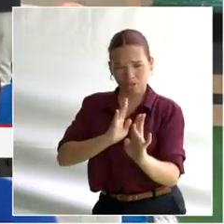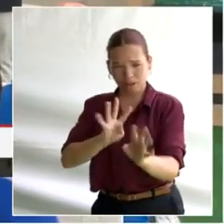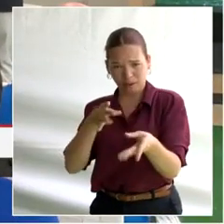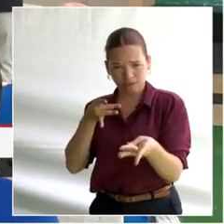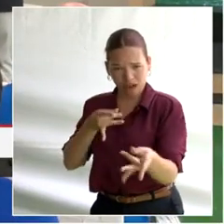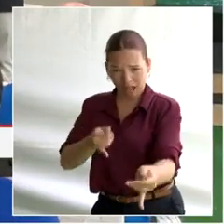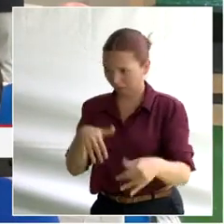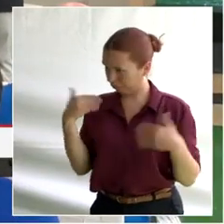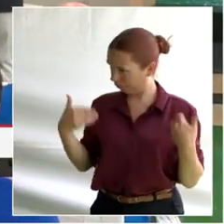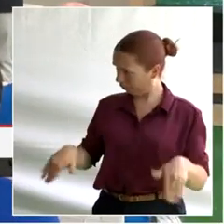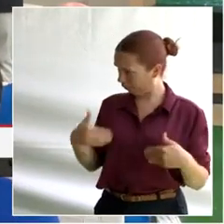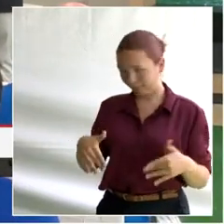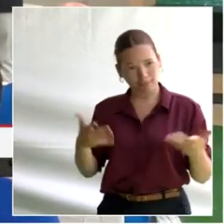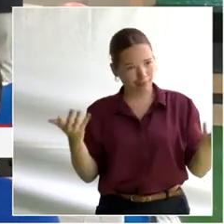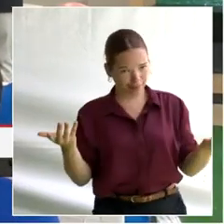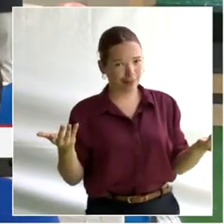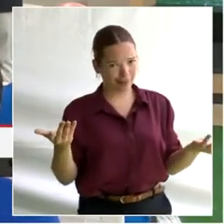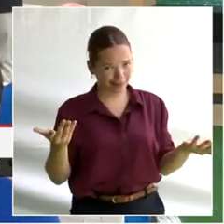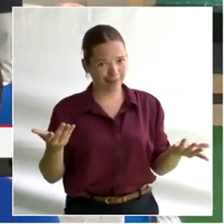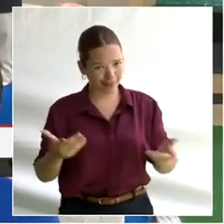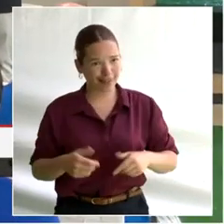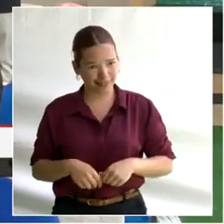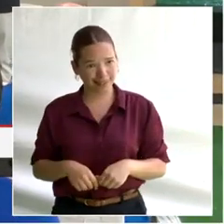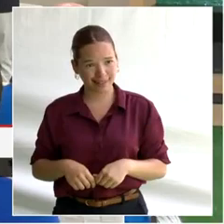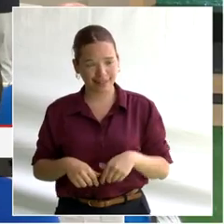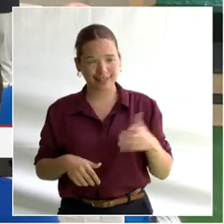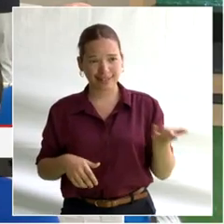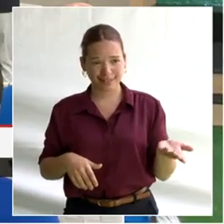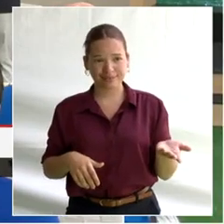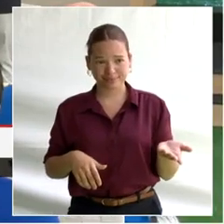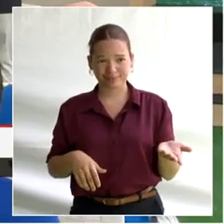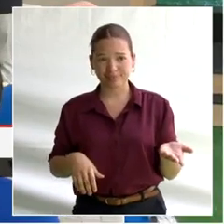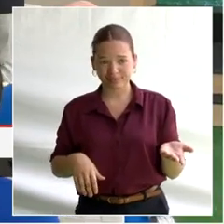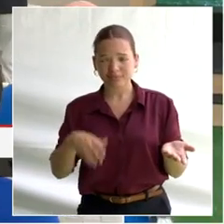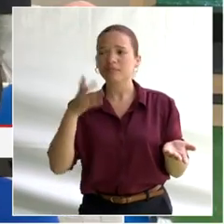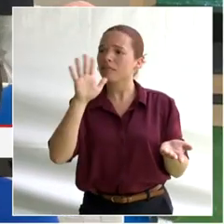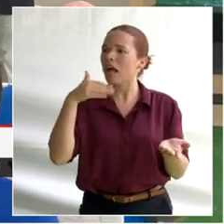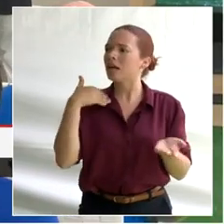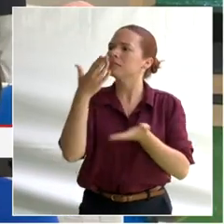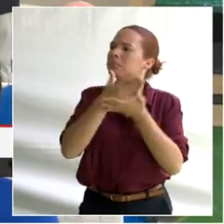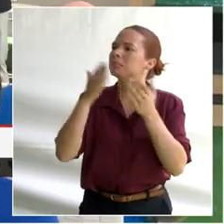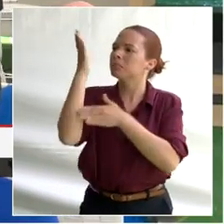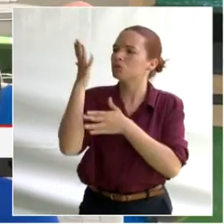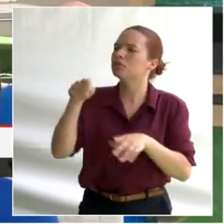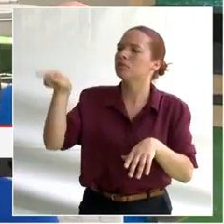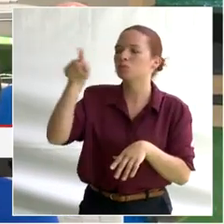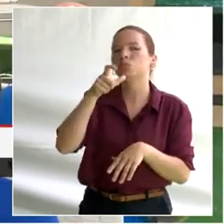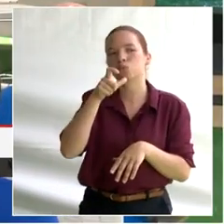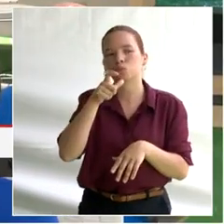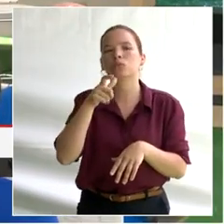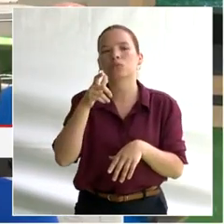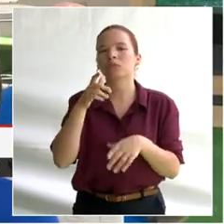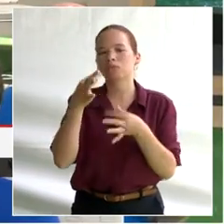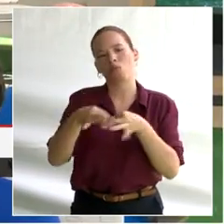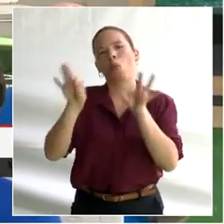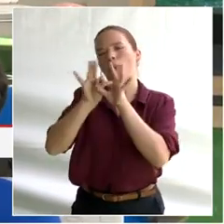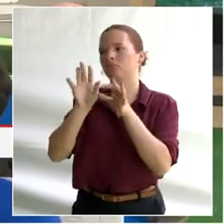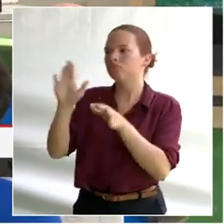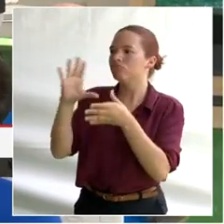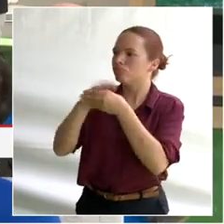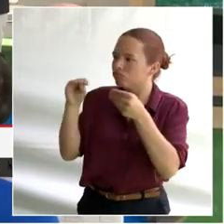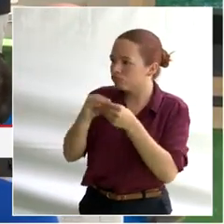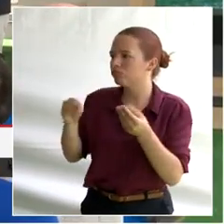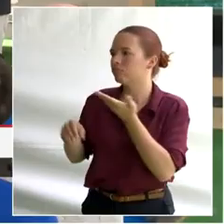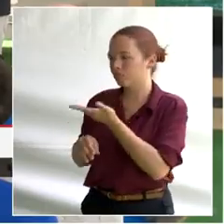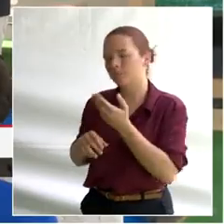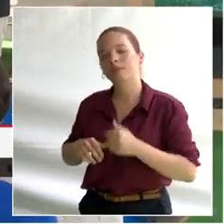do need to hear a special few words from some very important individuals who make this tournament happen. So first, I'd like to welcome Olivia from Mubadala to